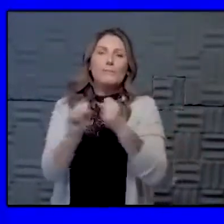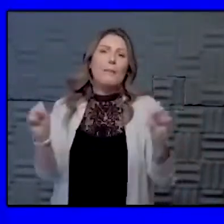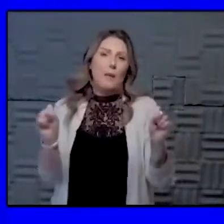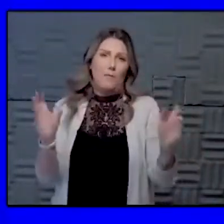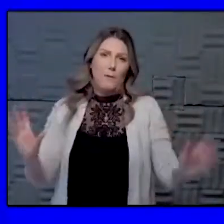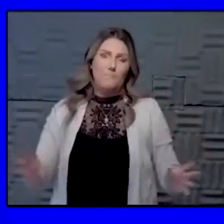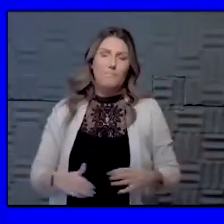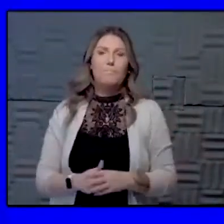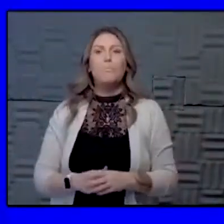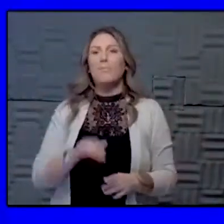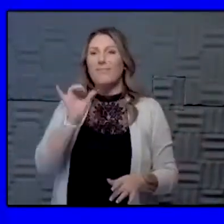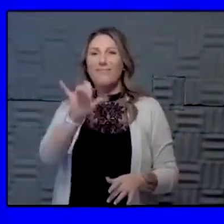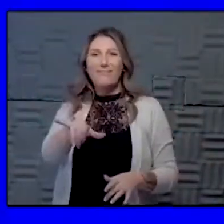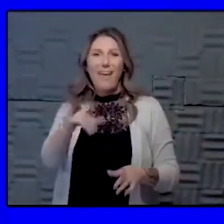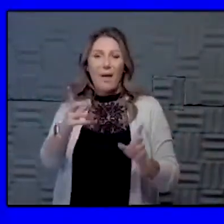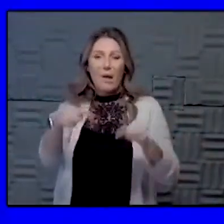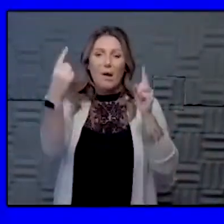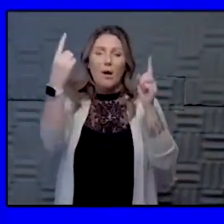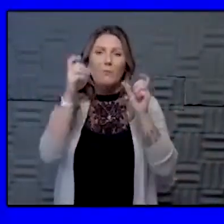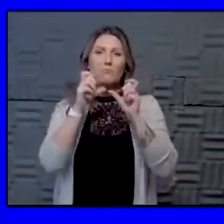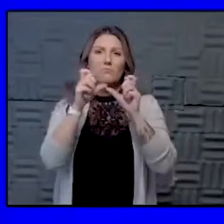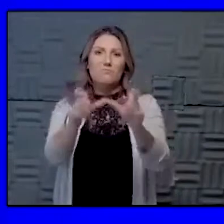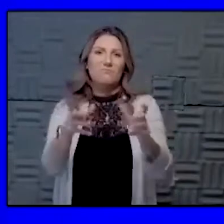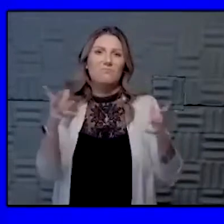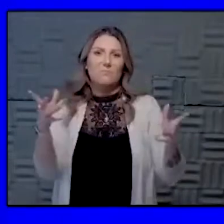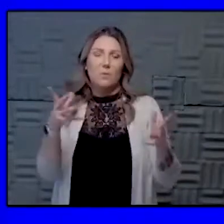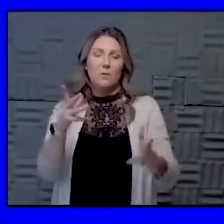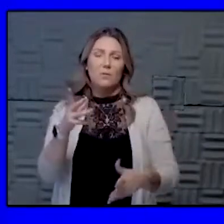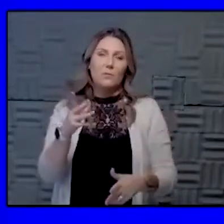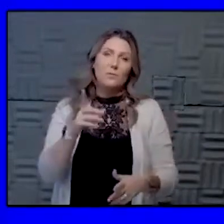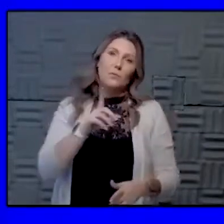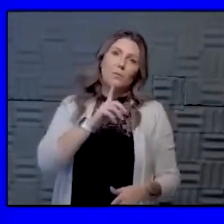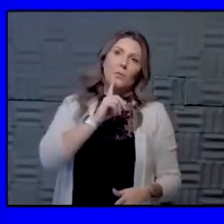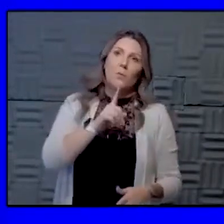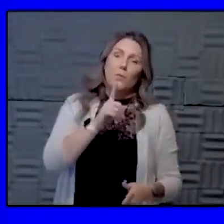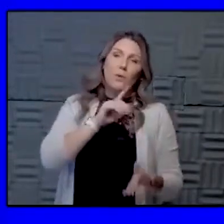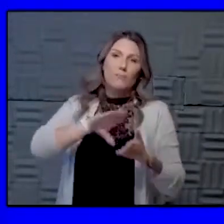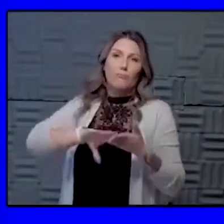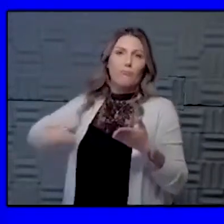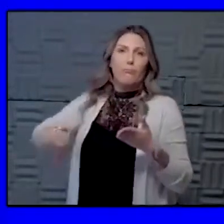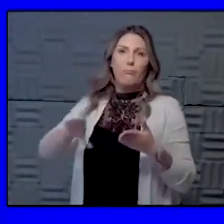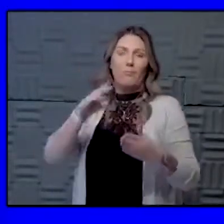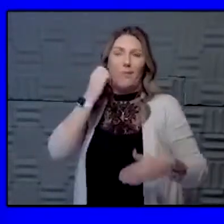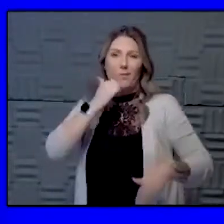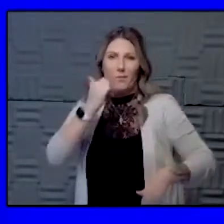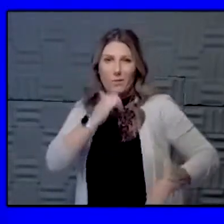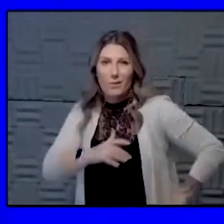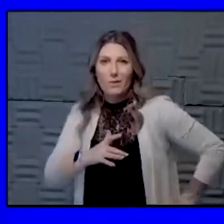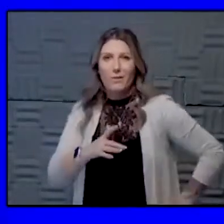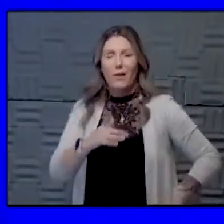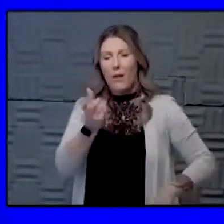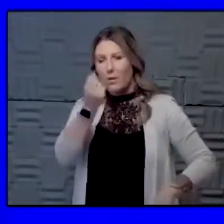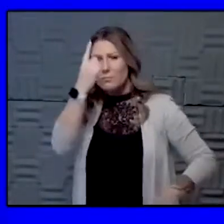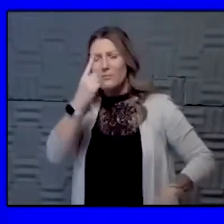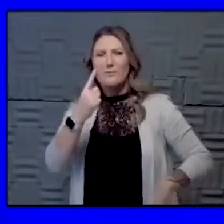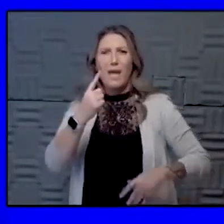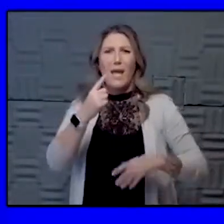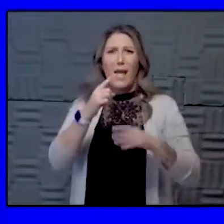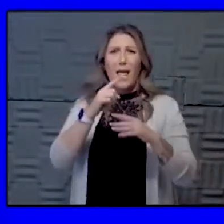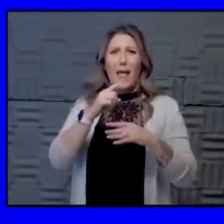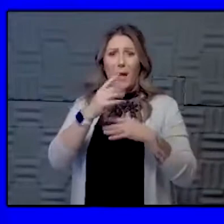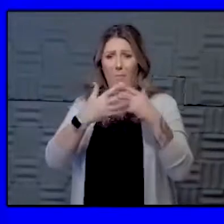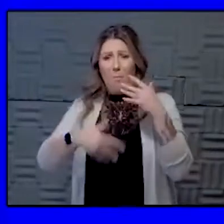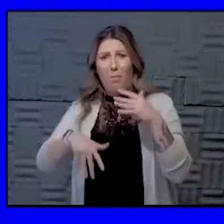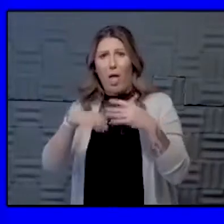think that argument continues to diminish on a daily basis, especially when we understand you can have blood clots in 20% of